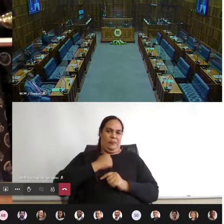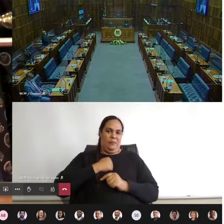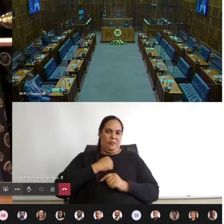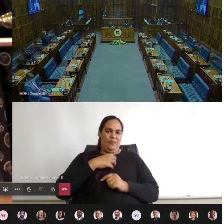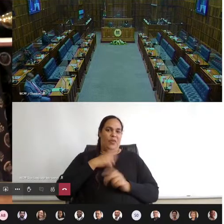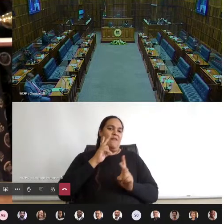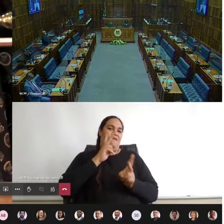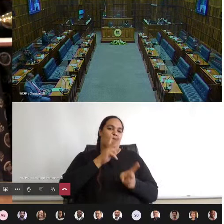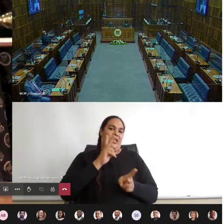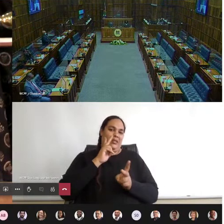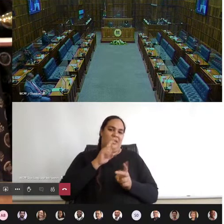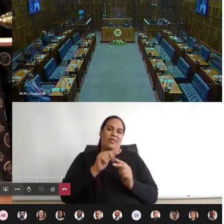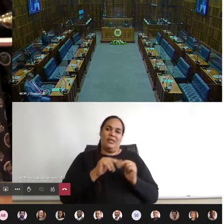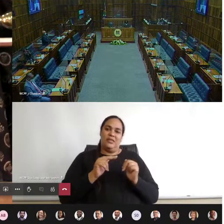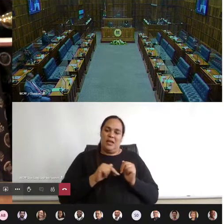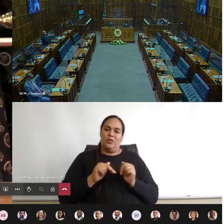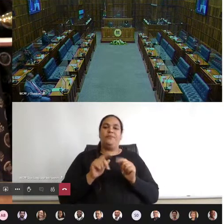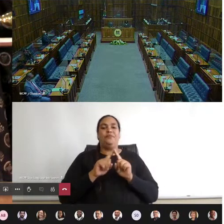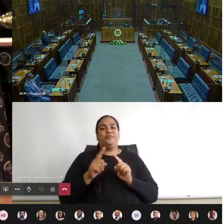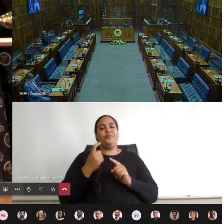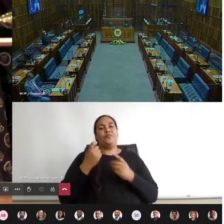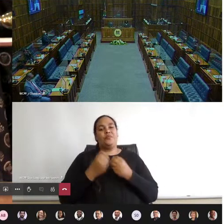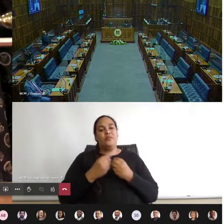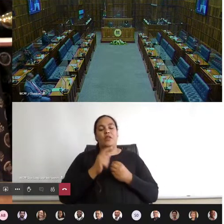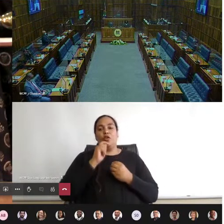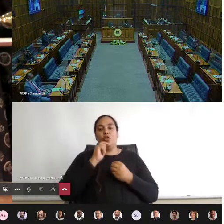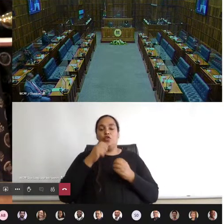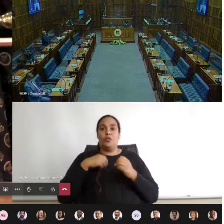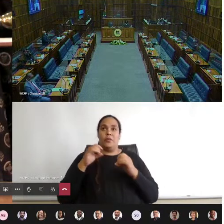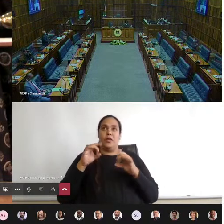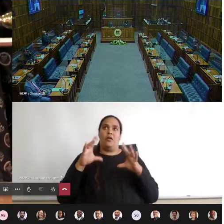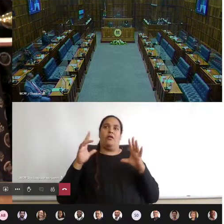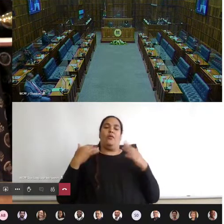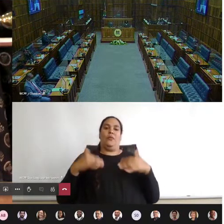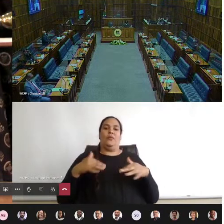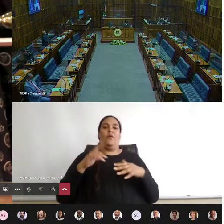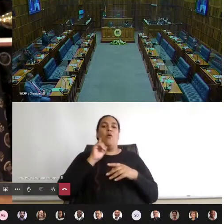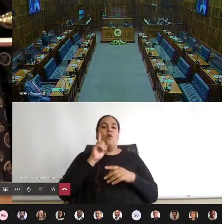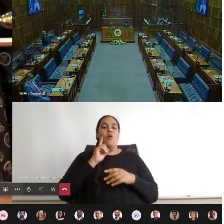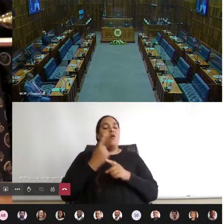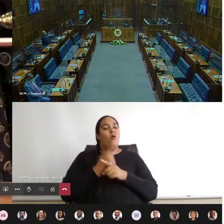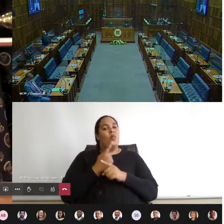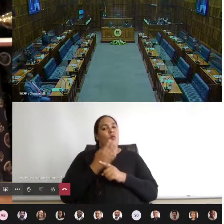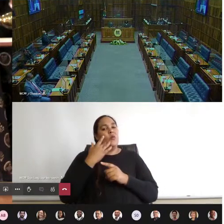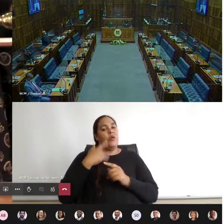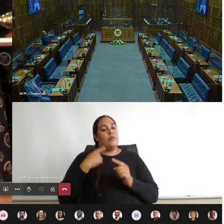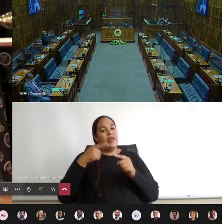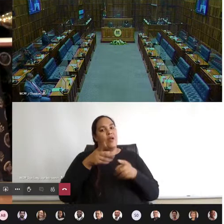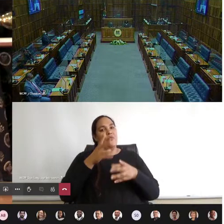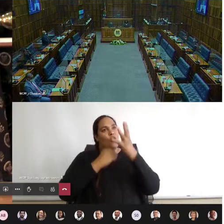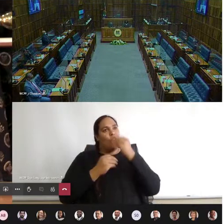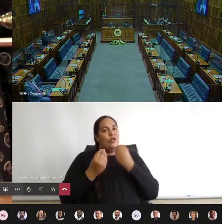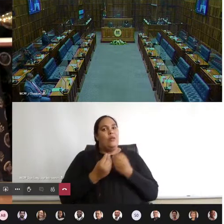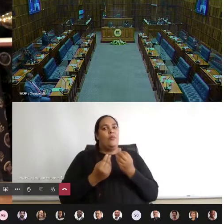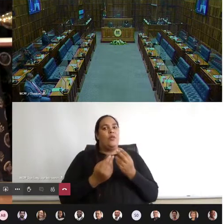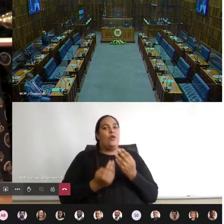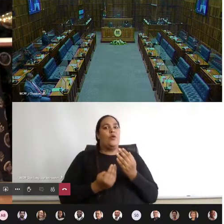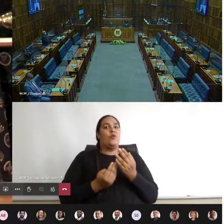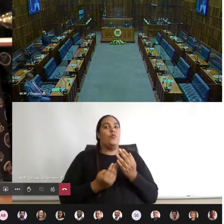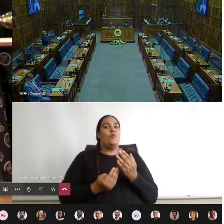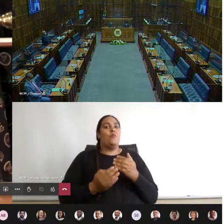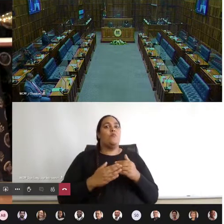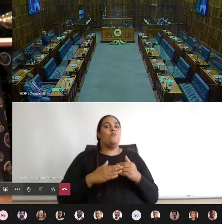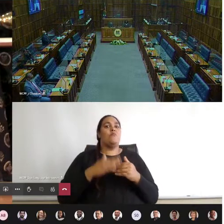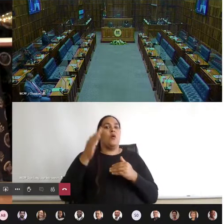this town. But there's one thing that really stands out, that every single time you come here, you learn something more. You learn